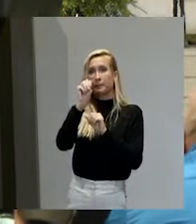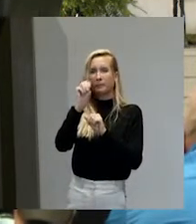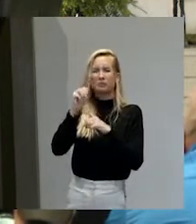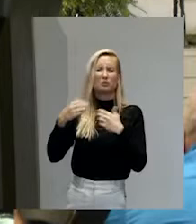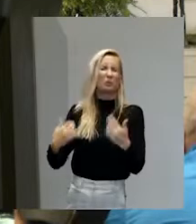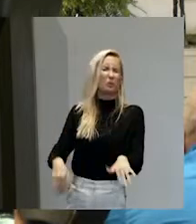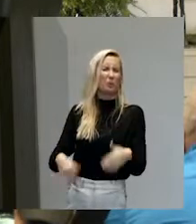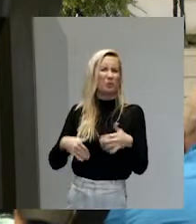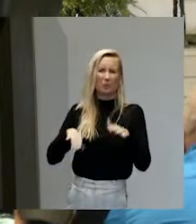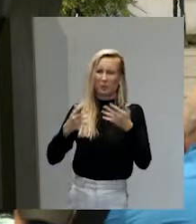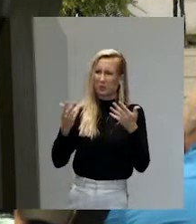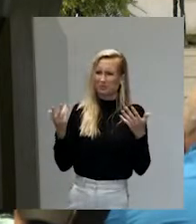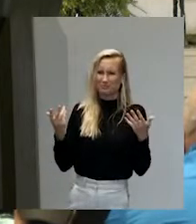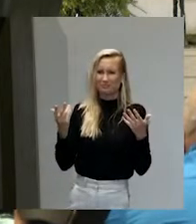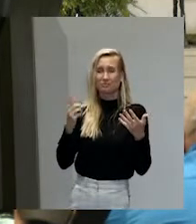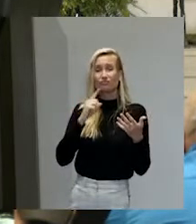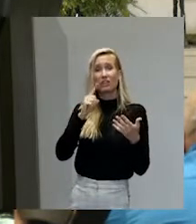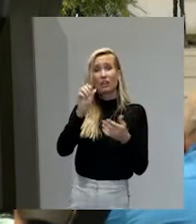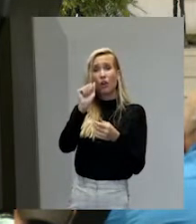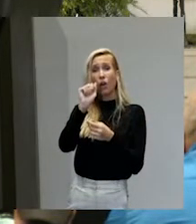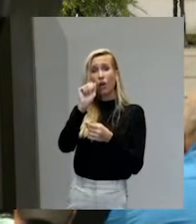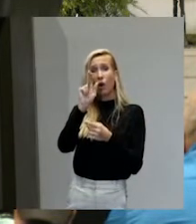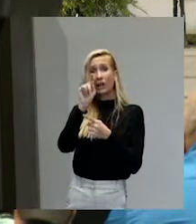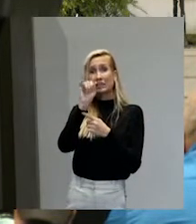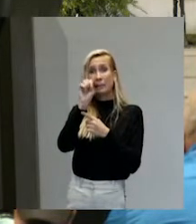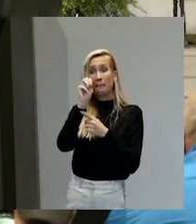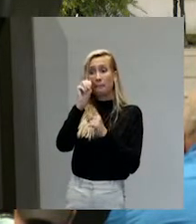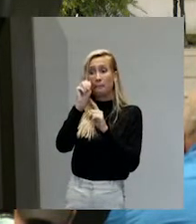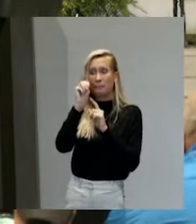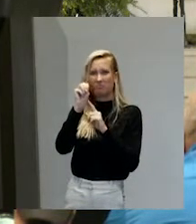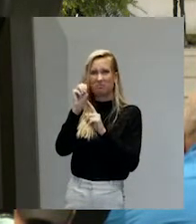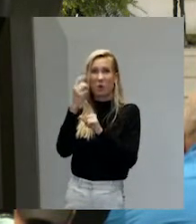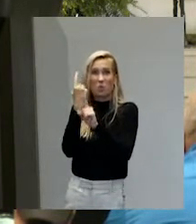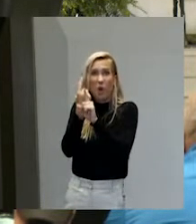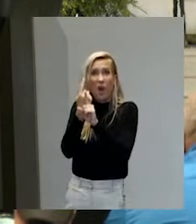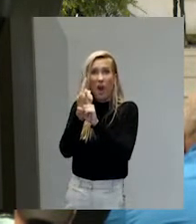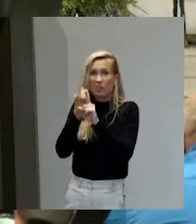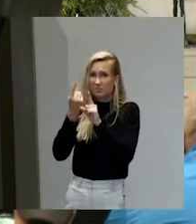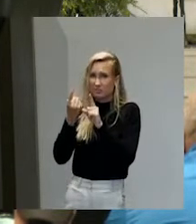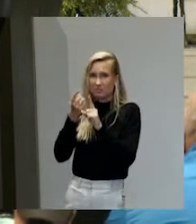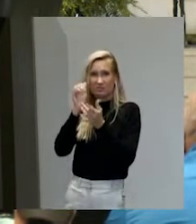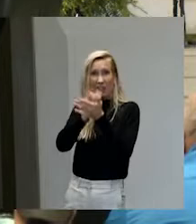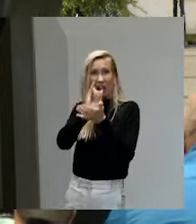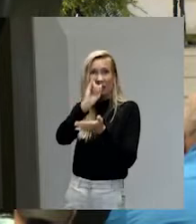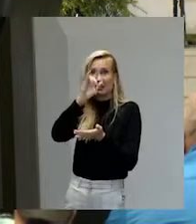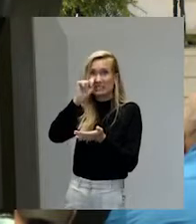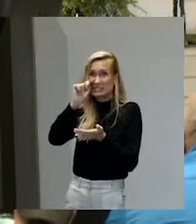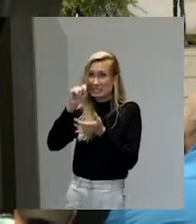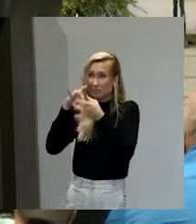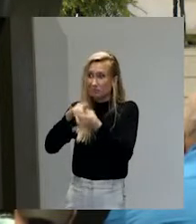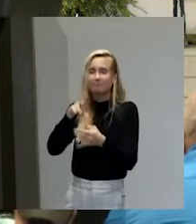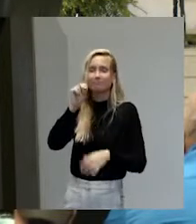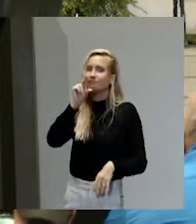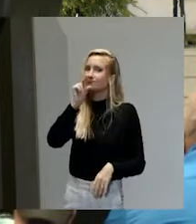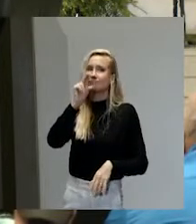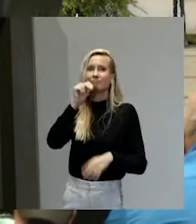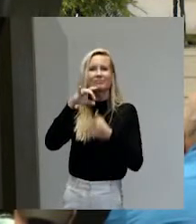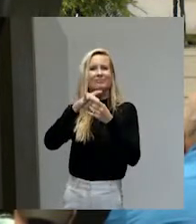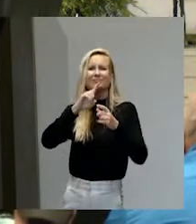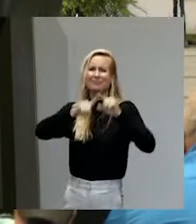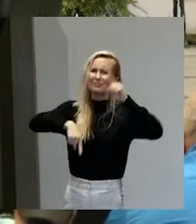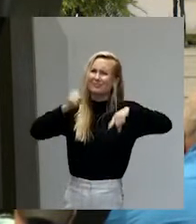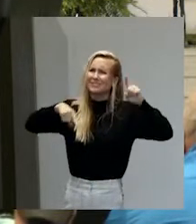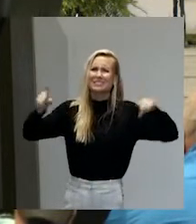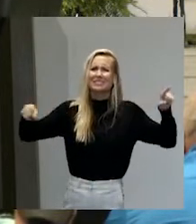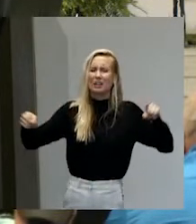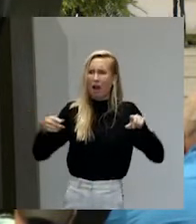that just is about whatever any human wants, which is just finding connection, and everyone has their own obstacles, and it's really beautiful. And when people tell